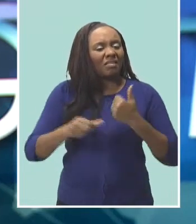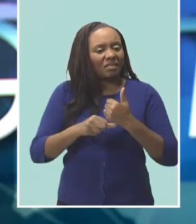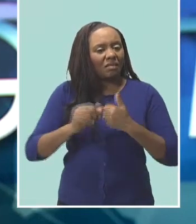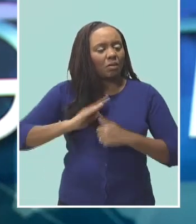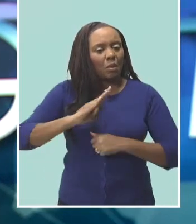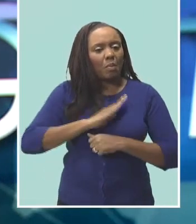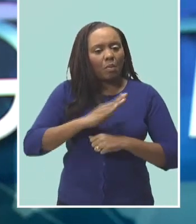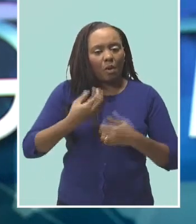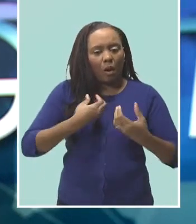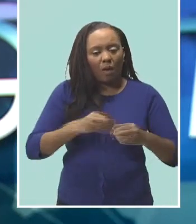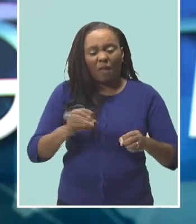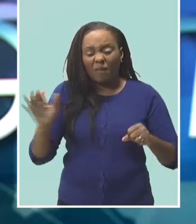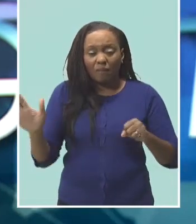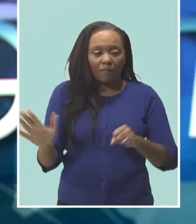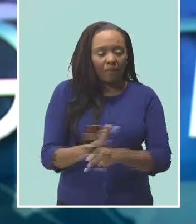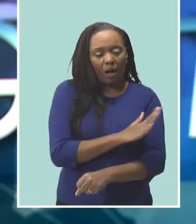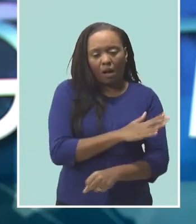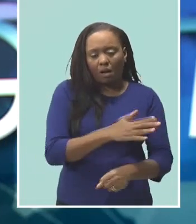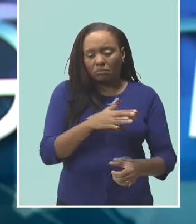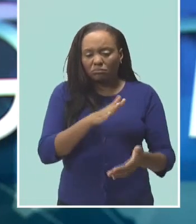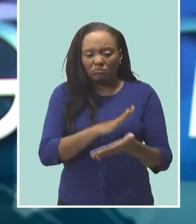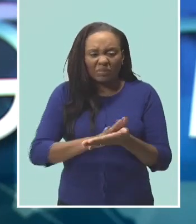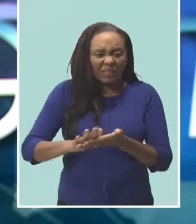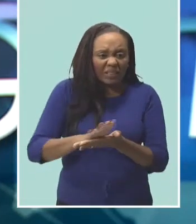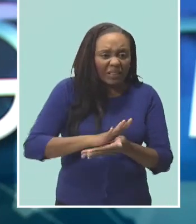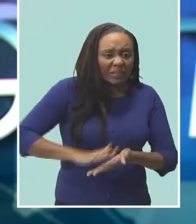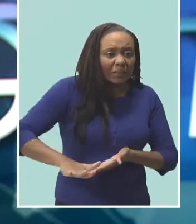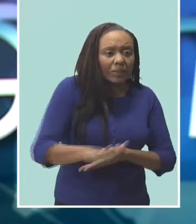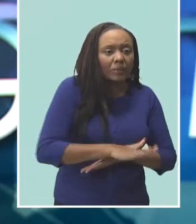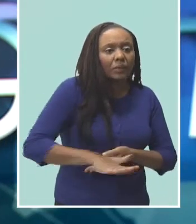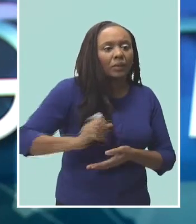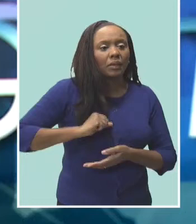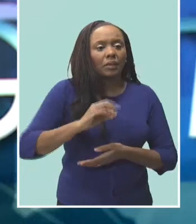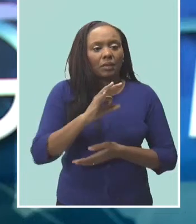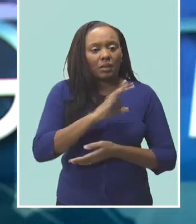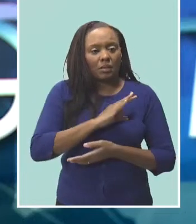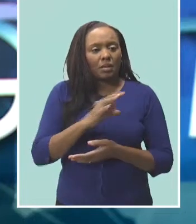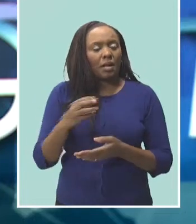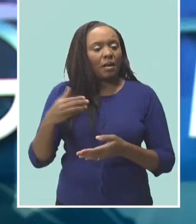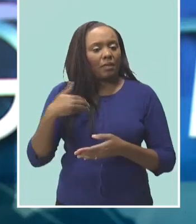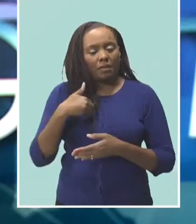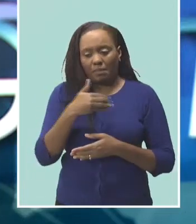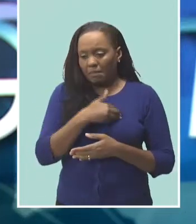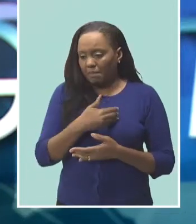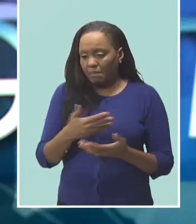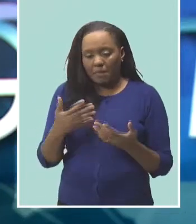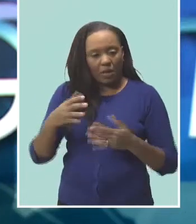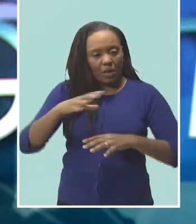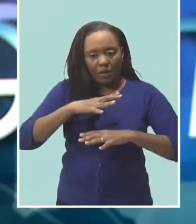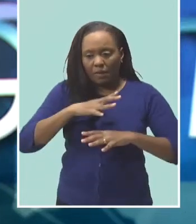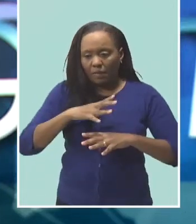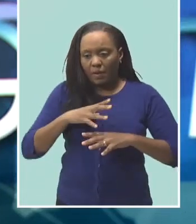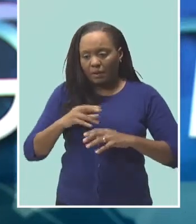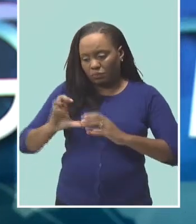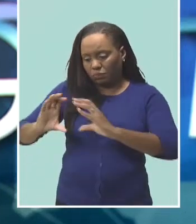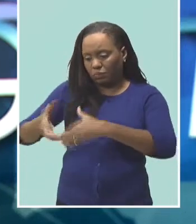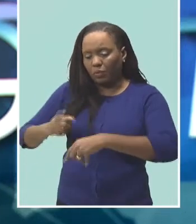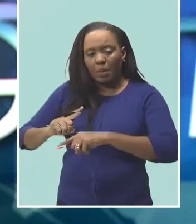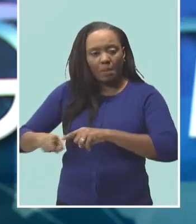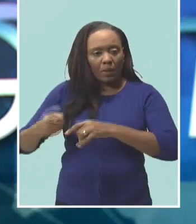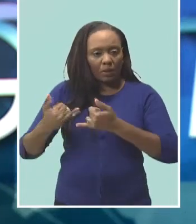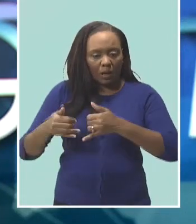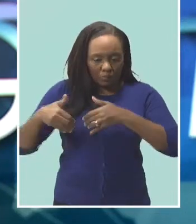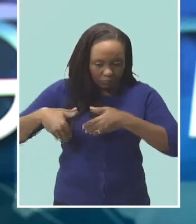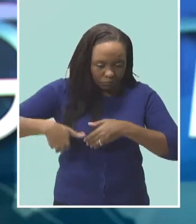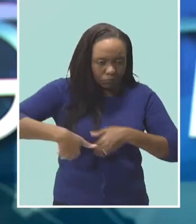sanitized, and that staff members have been exiting quarantine and isolation with clean bills of health, as certified by the Ministry of Health